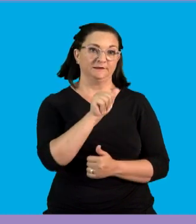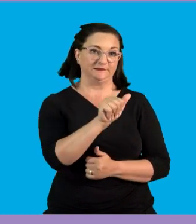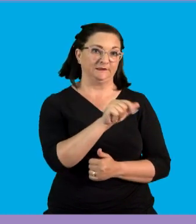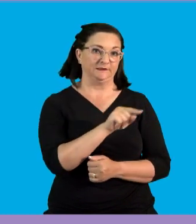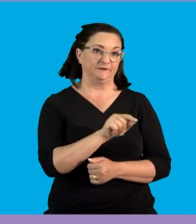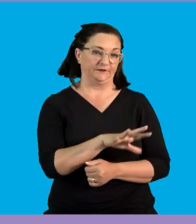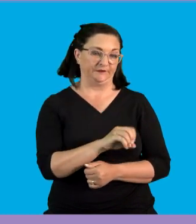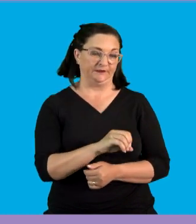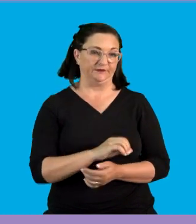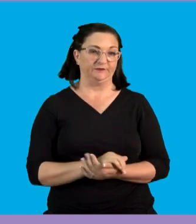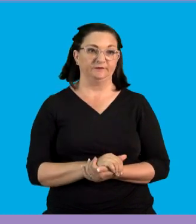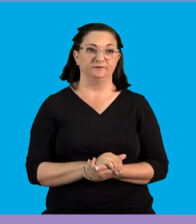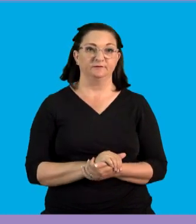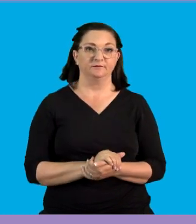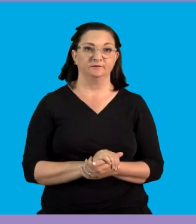6/50.